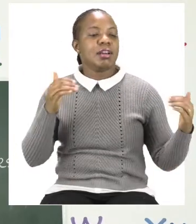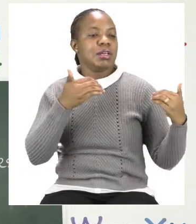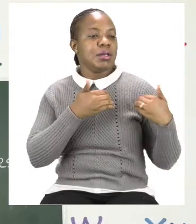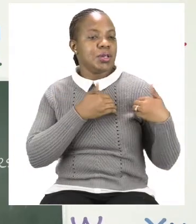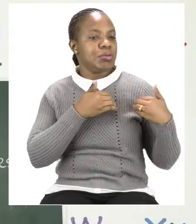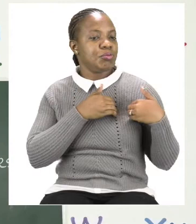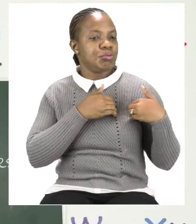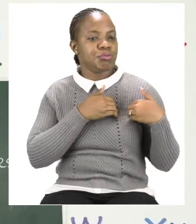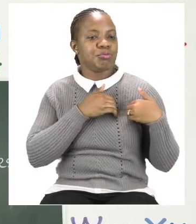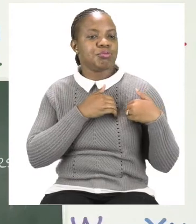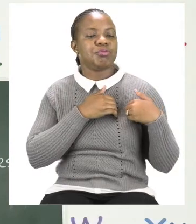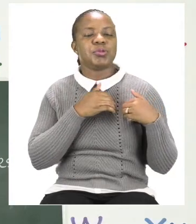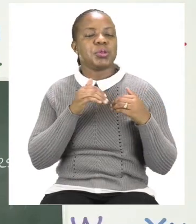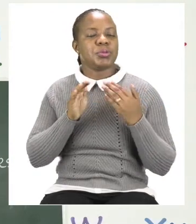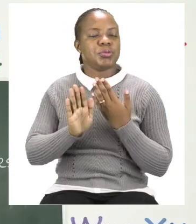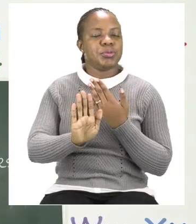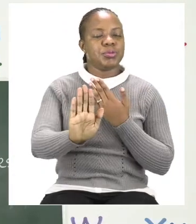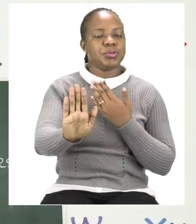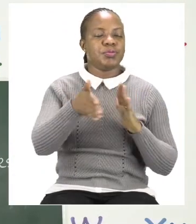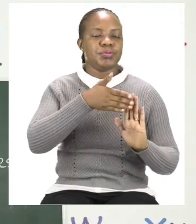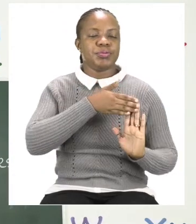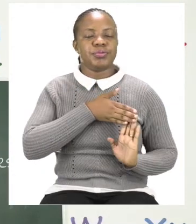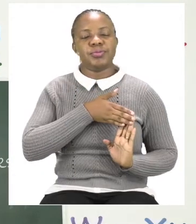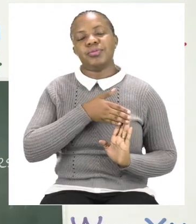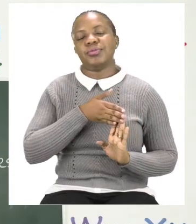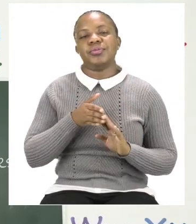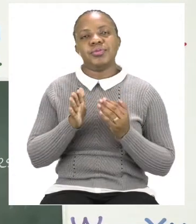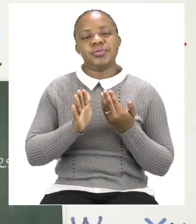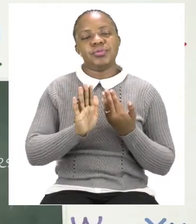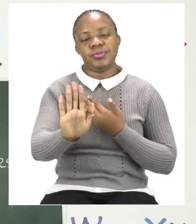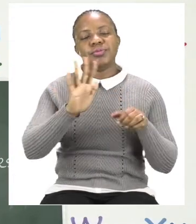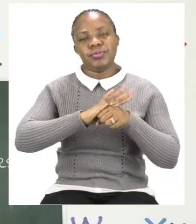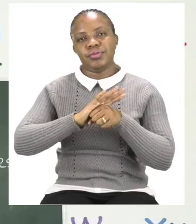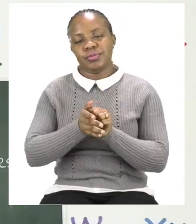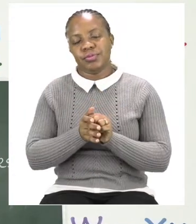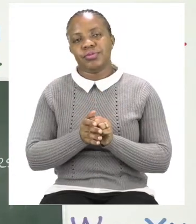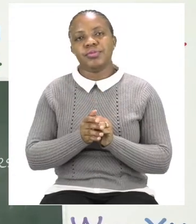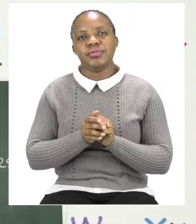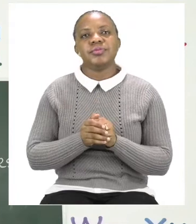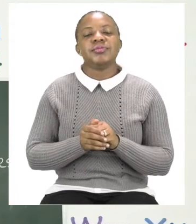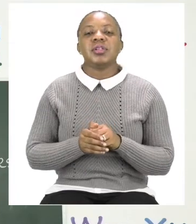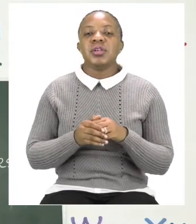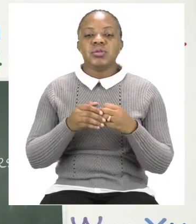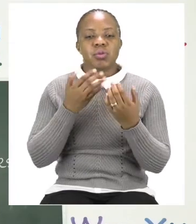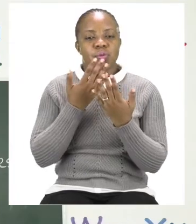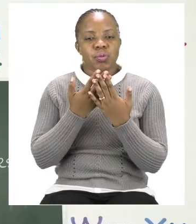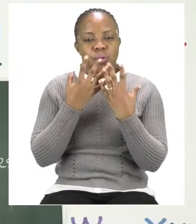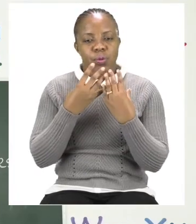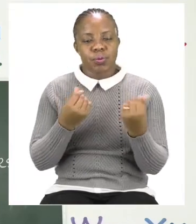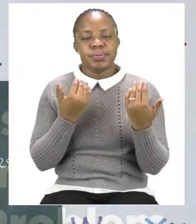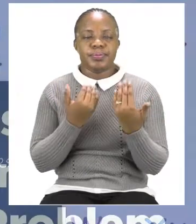from coronavirus. Make sure your hands are dry before you touch anything else. Well done.